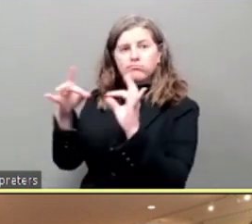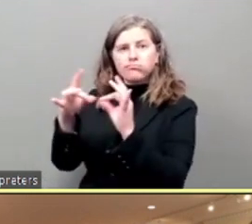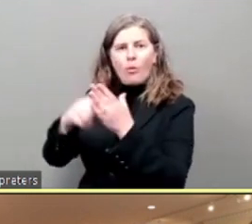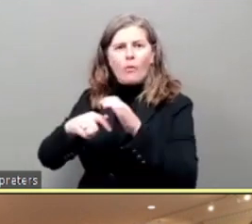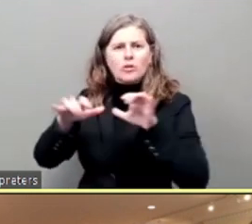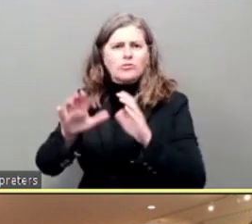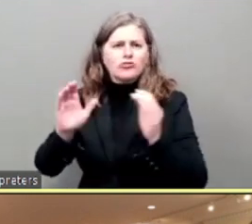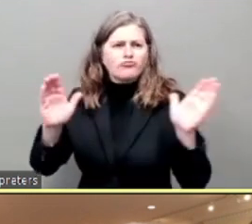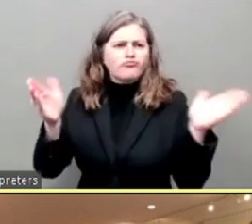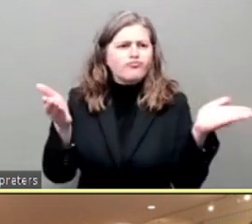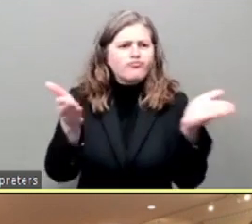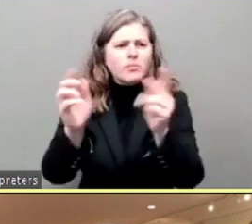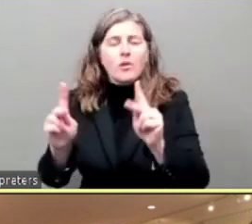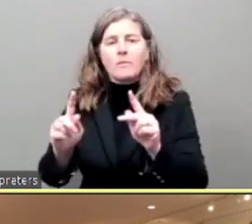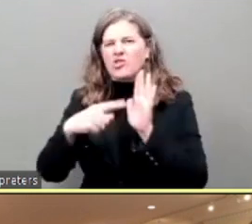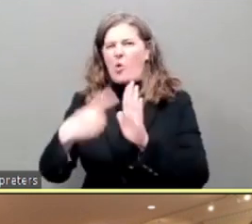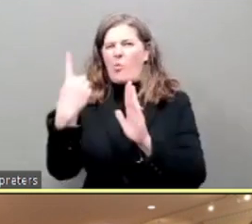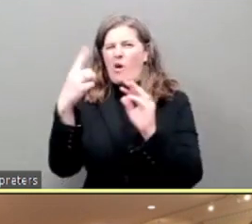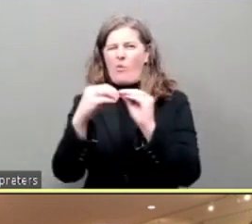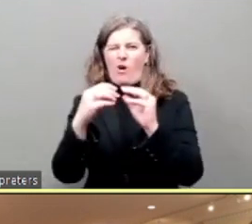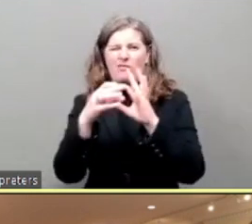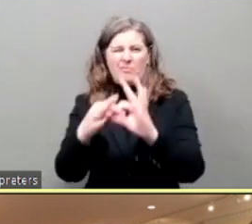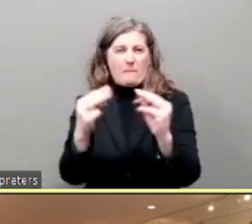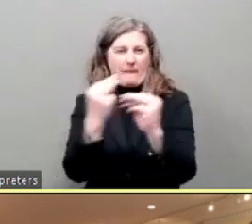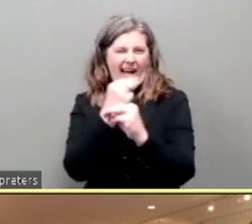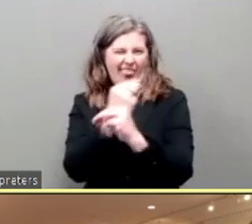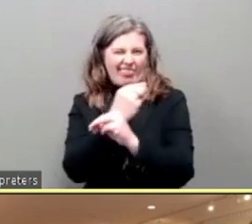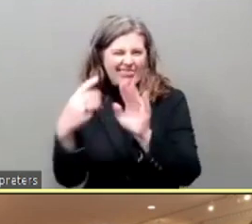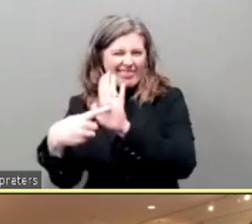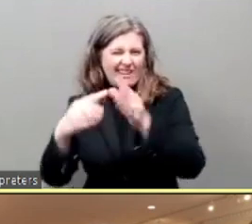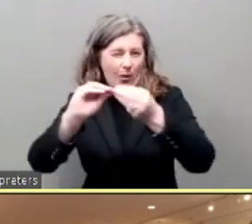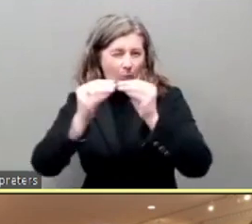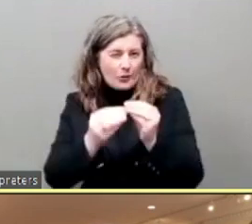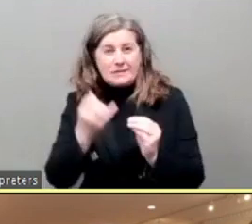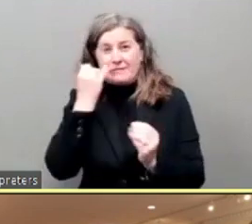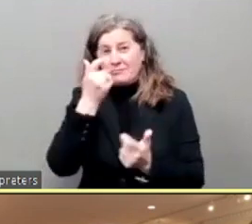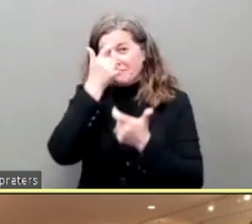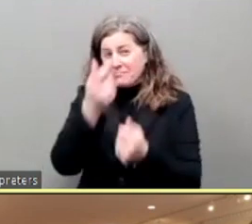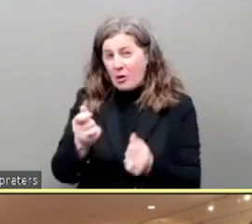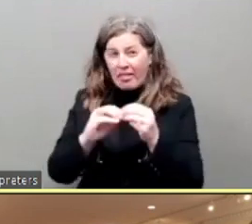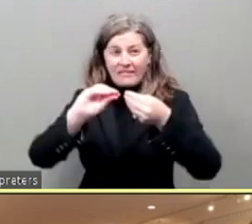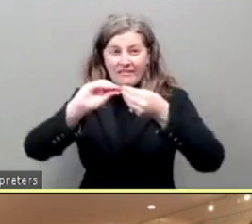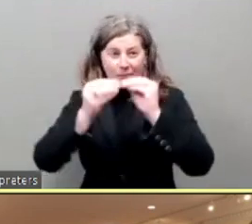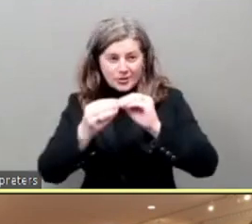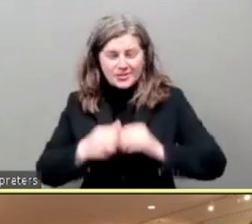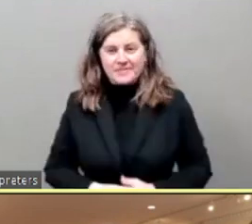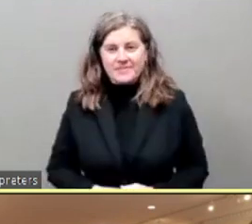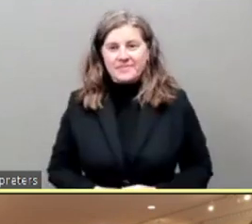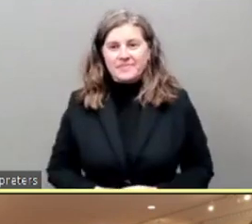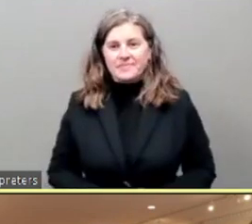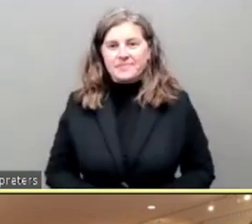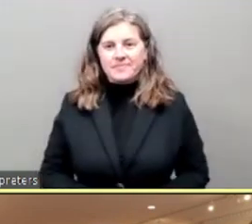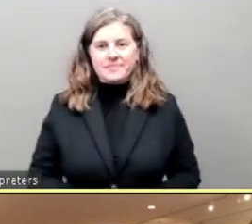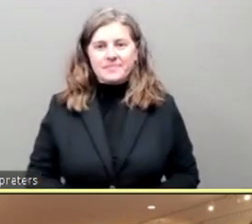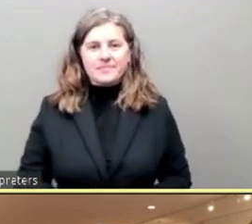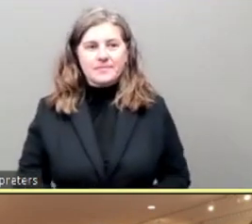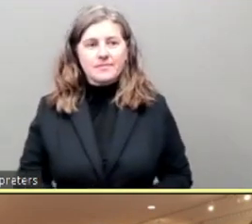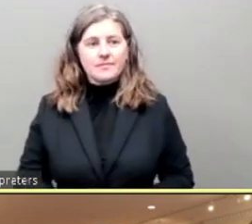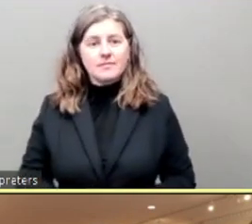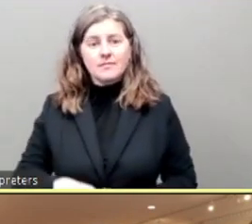show you one more math slide for those of you who like this sort of thing. You know, can we really